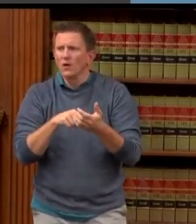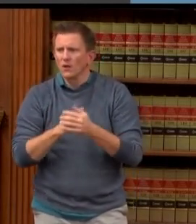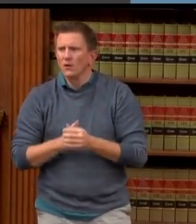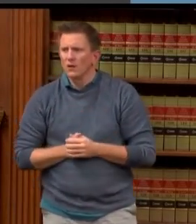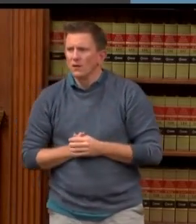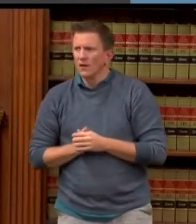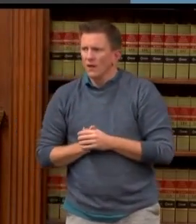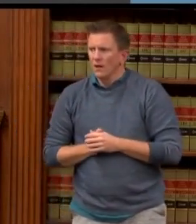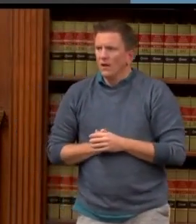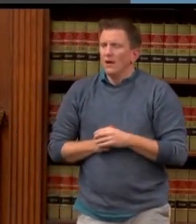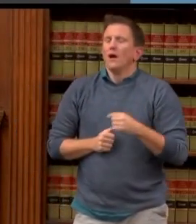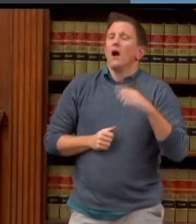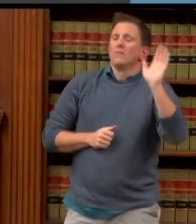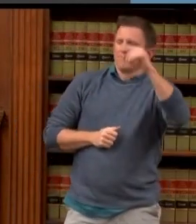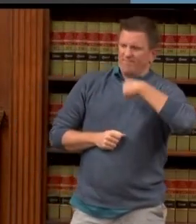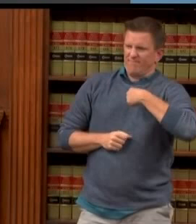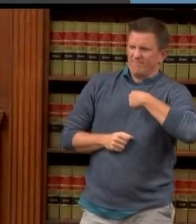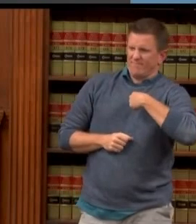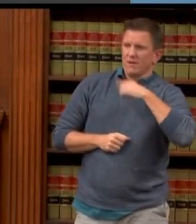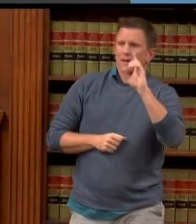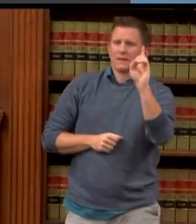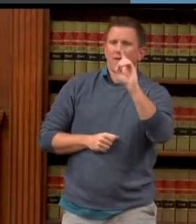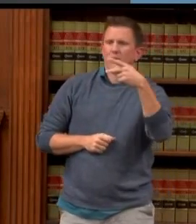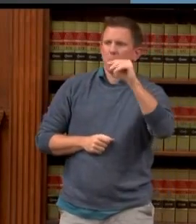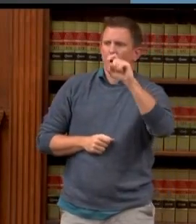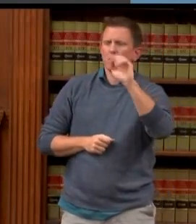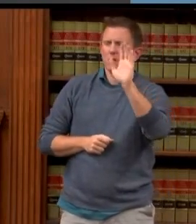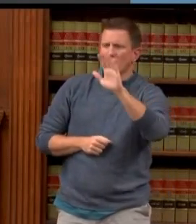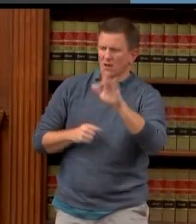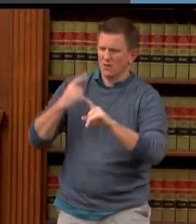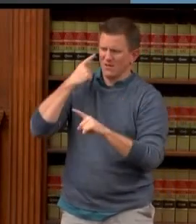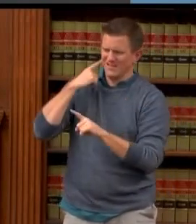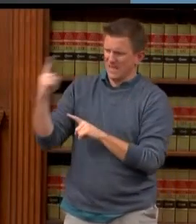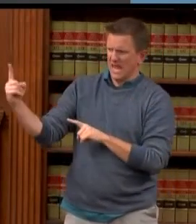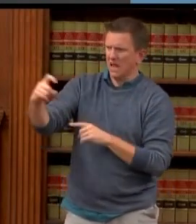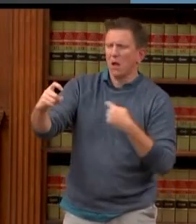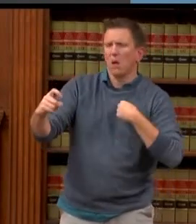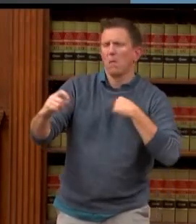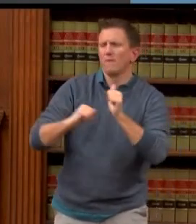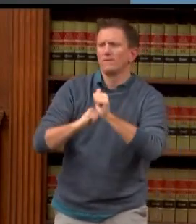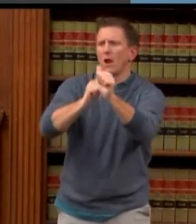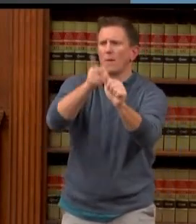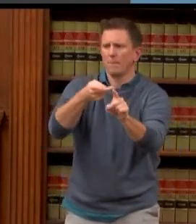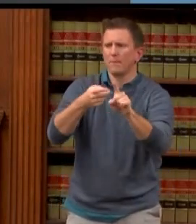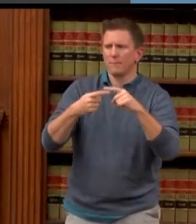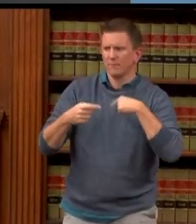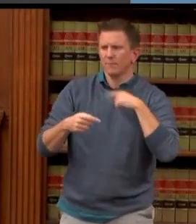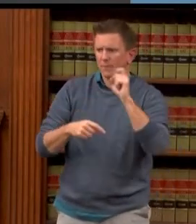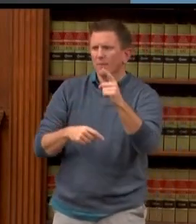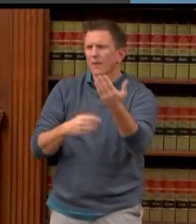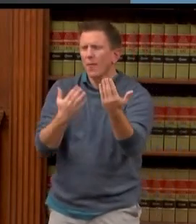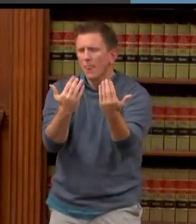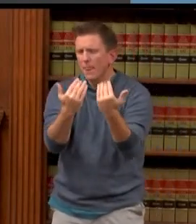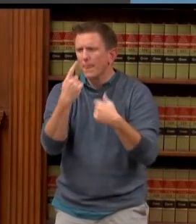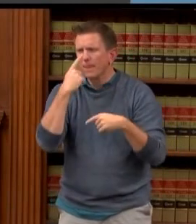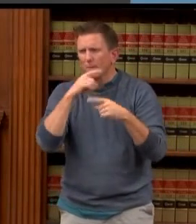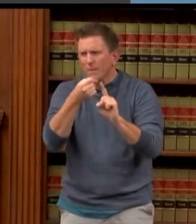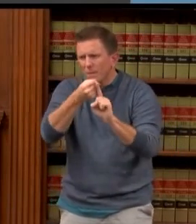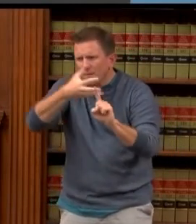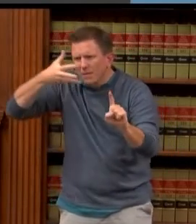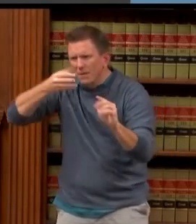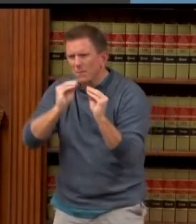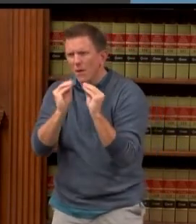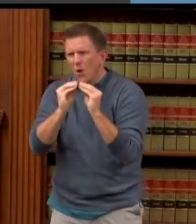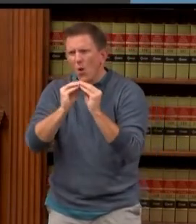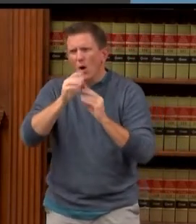I get you just to elaborate just a little bit more on your thoughts on whether or not pushing off a possible stay-at-home order wouldn't just